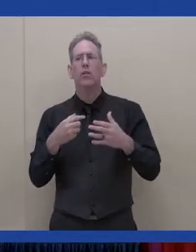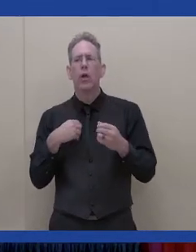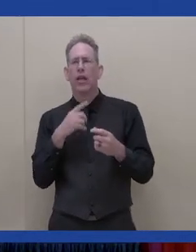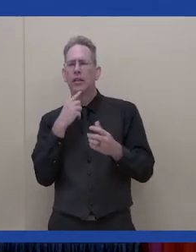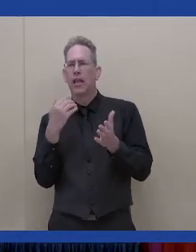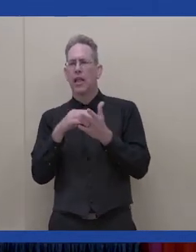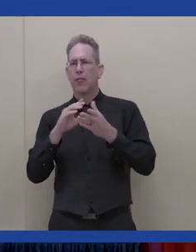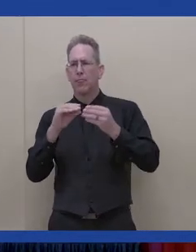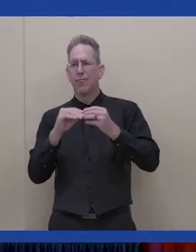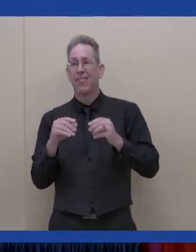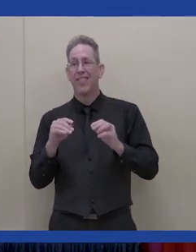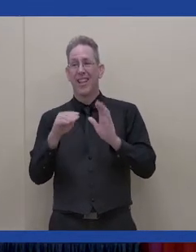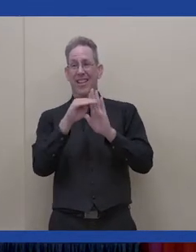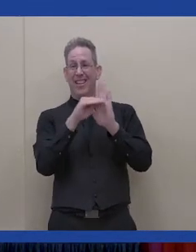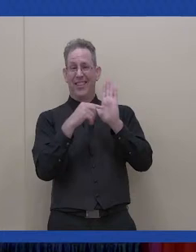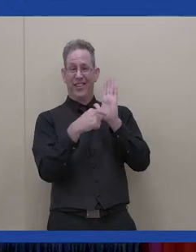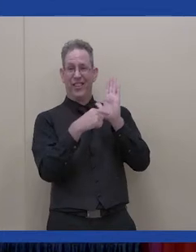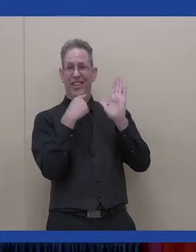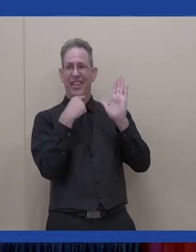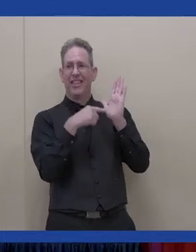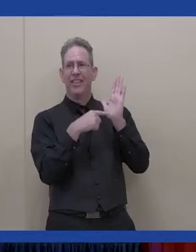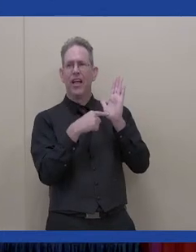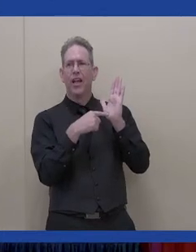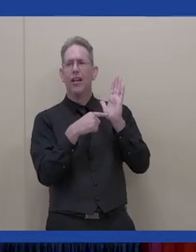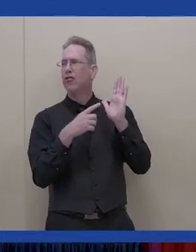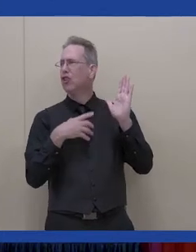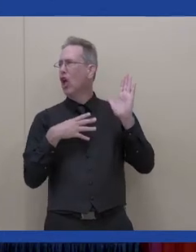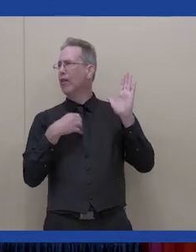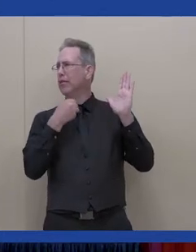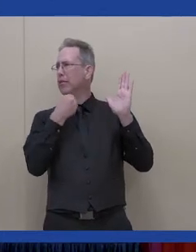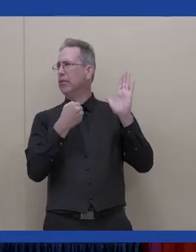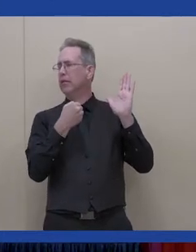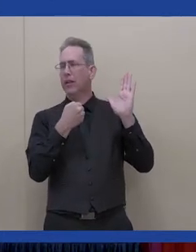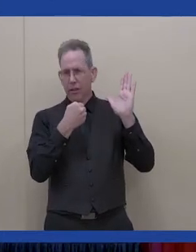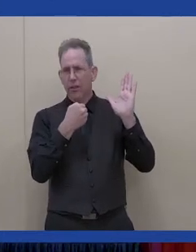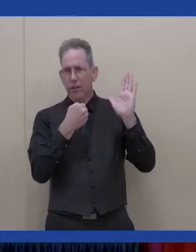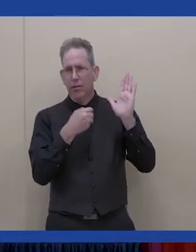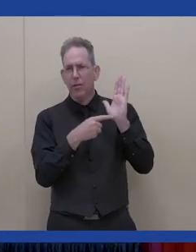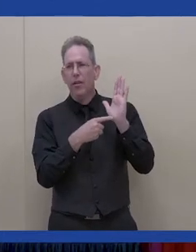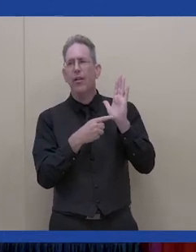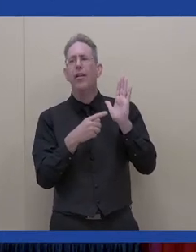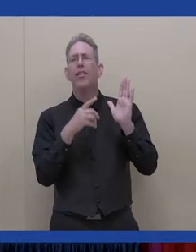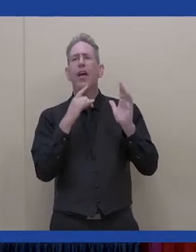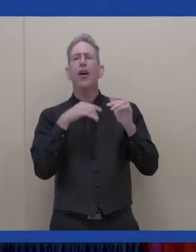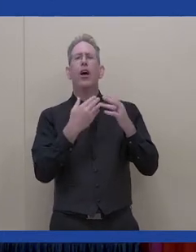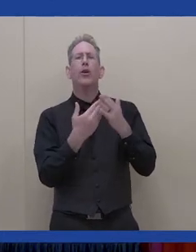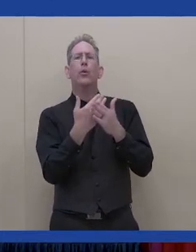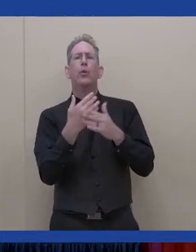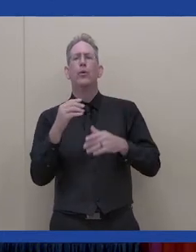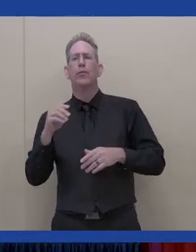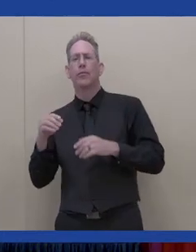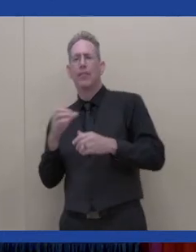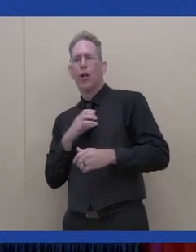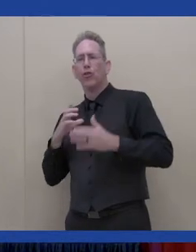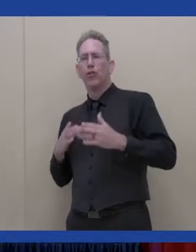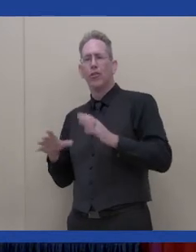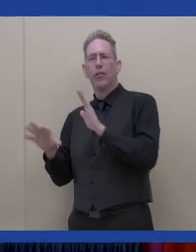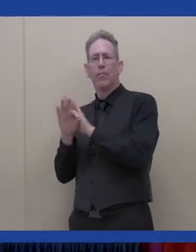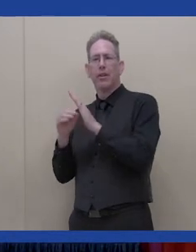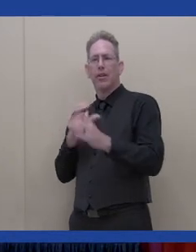now I feel like I'm eating the mic, is the oath of office for our newly elected and re-elected city